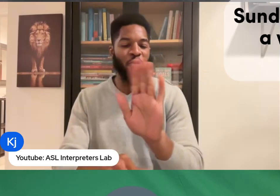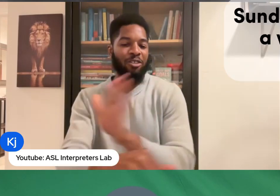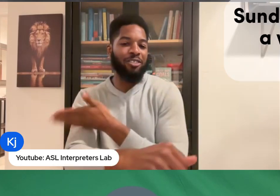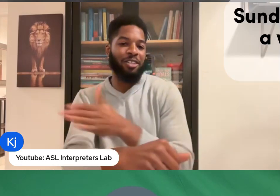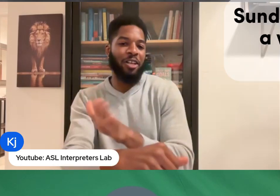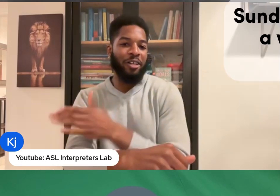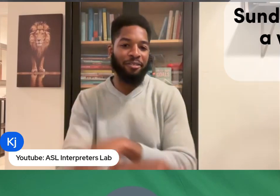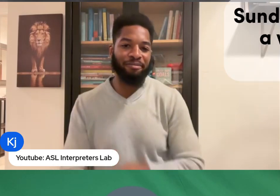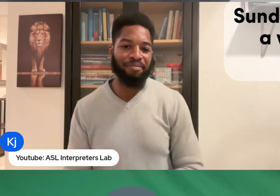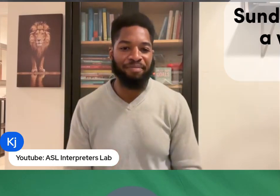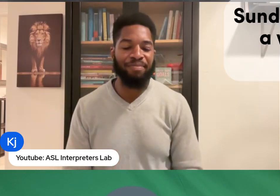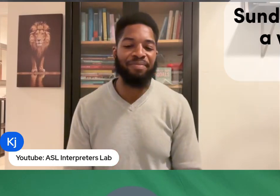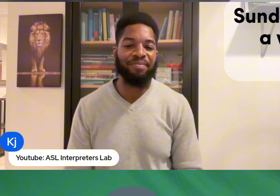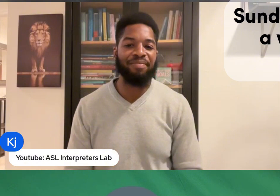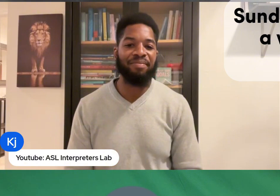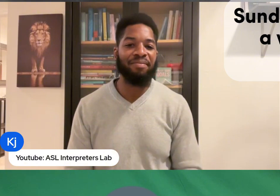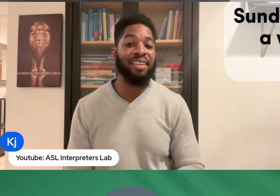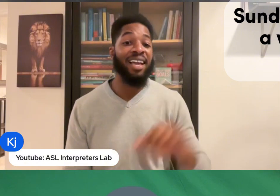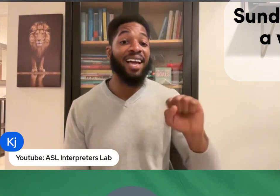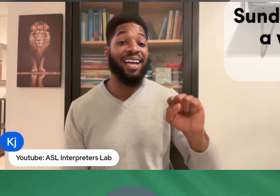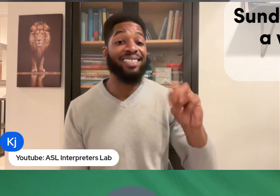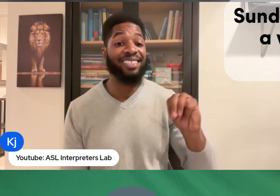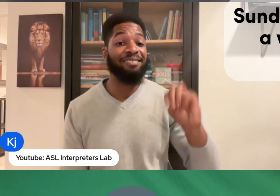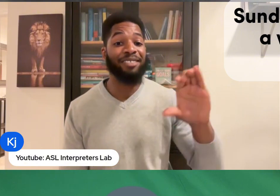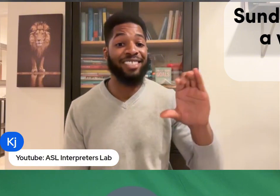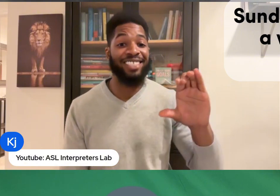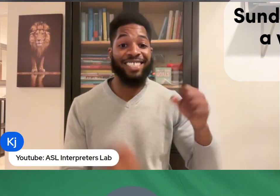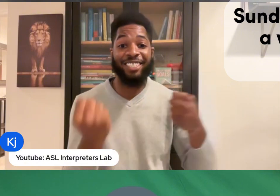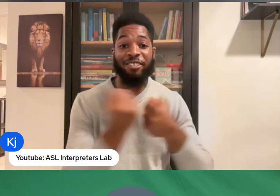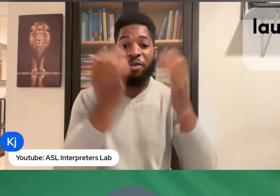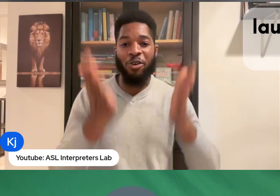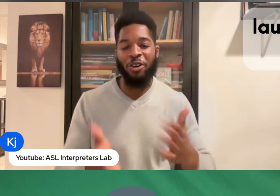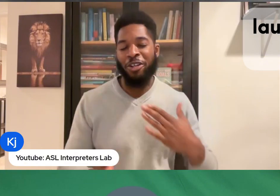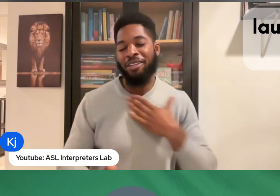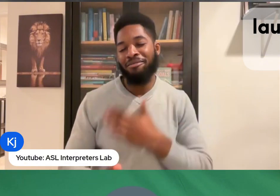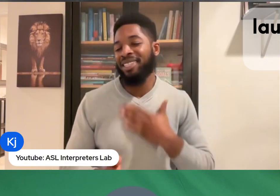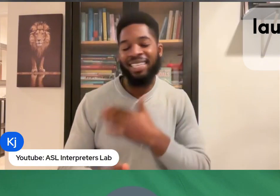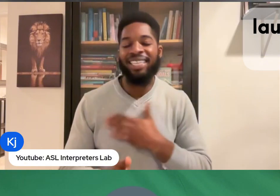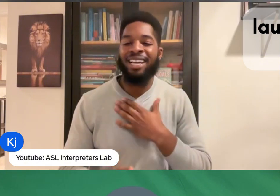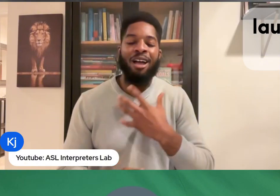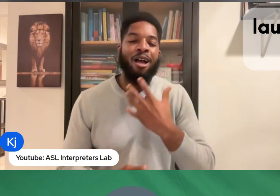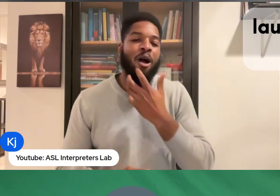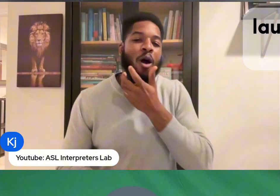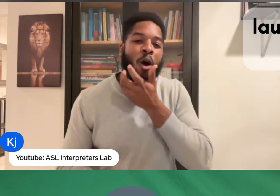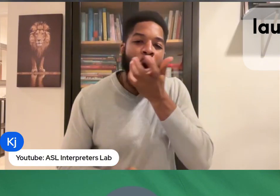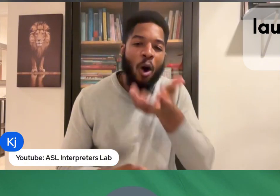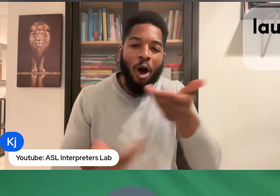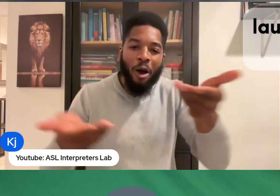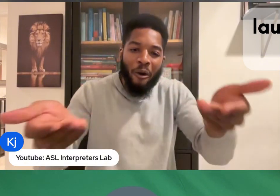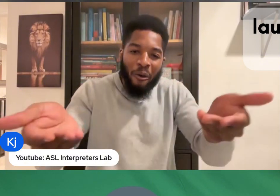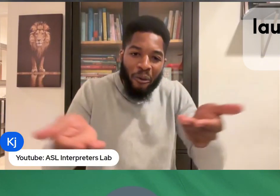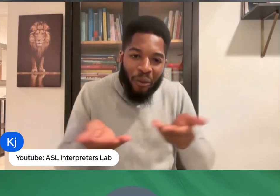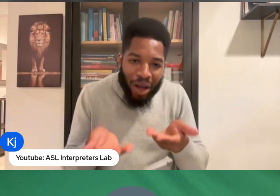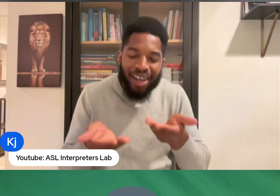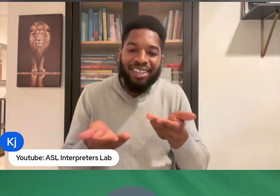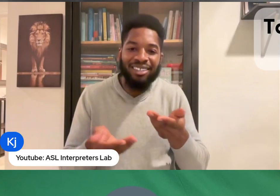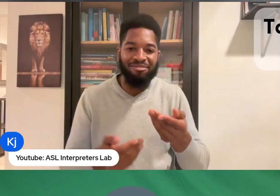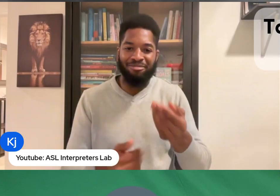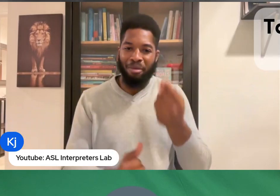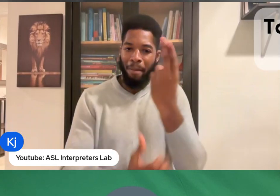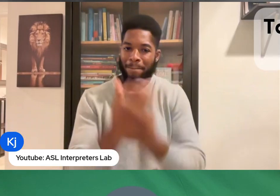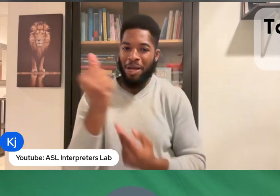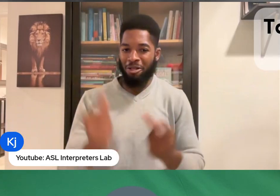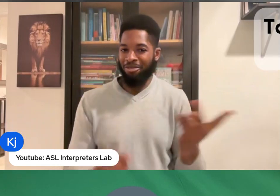give a warm welcome to our two authors launching our guest speaker series today,